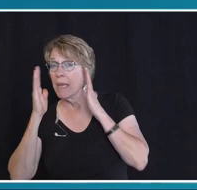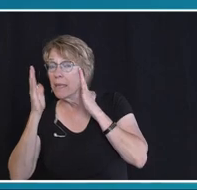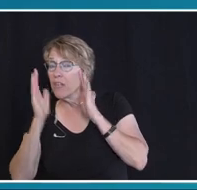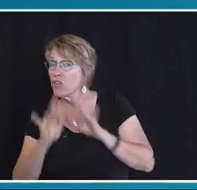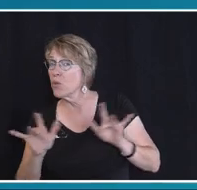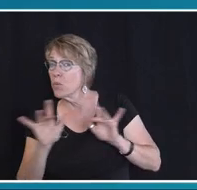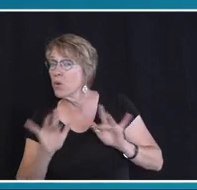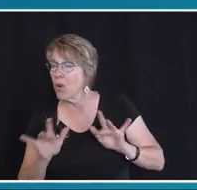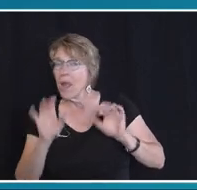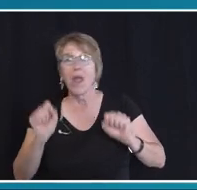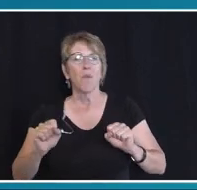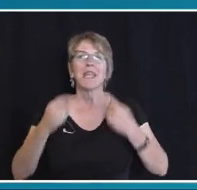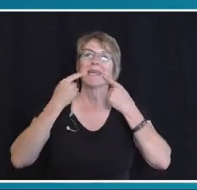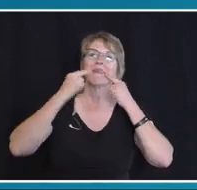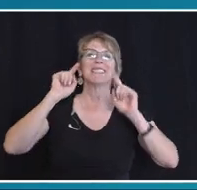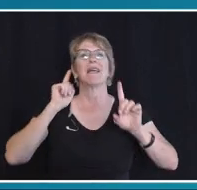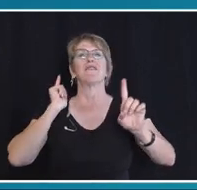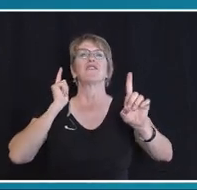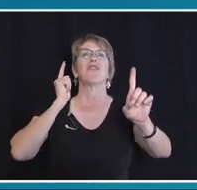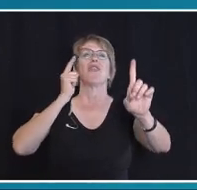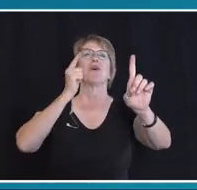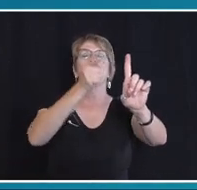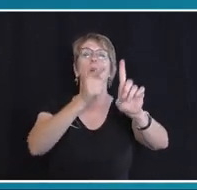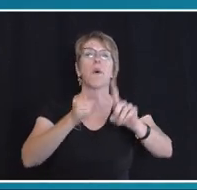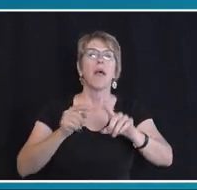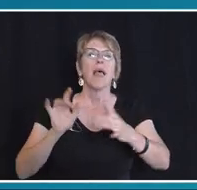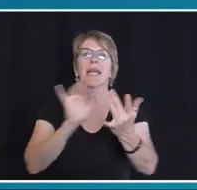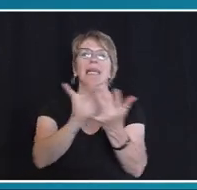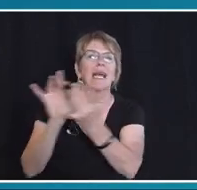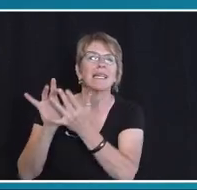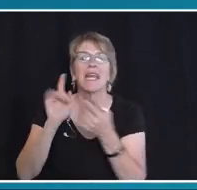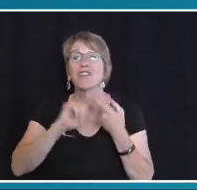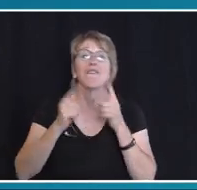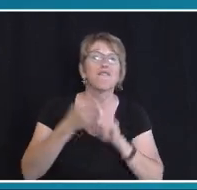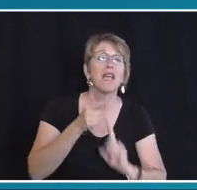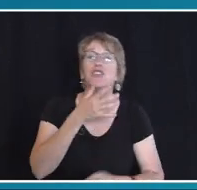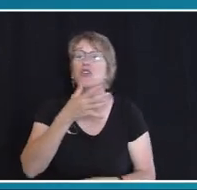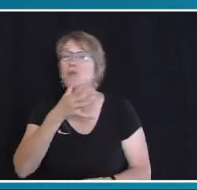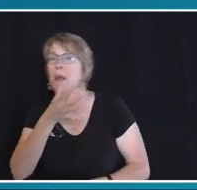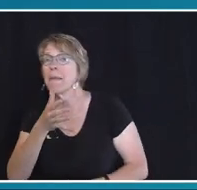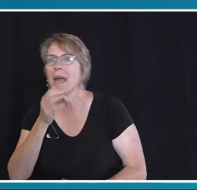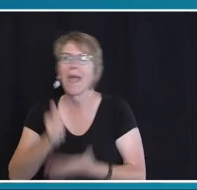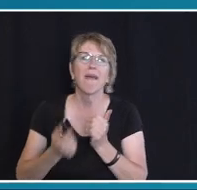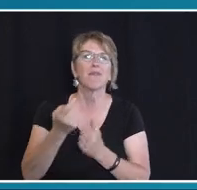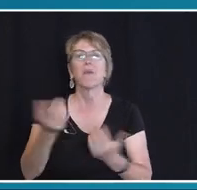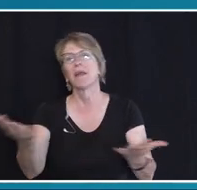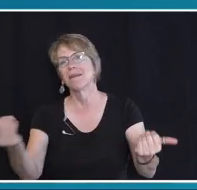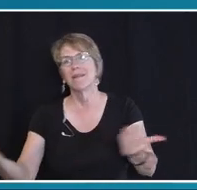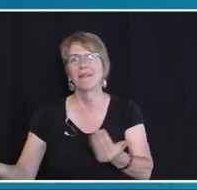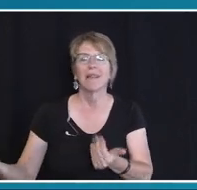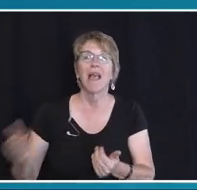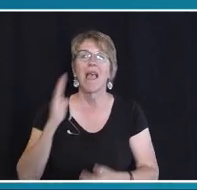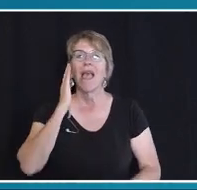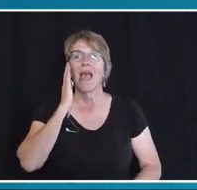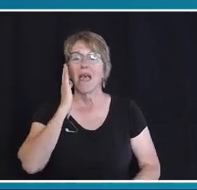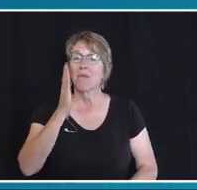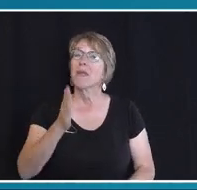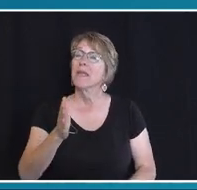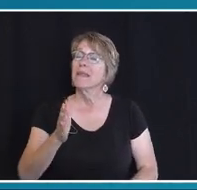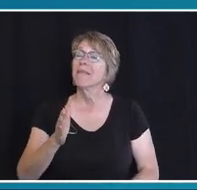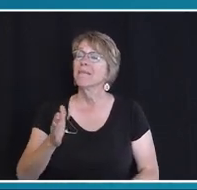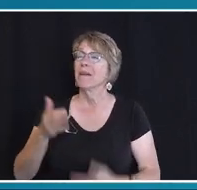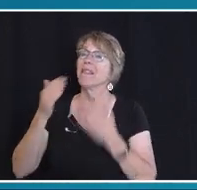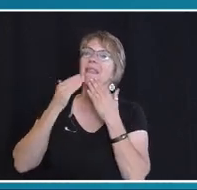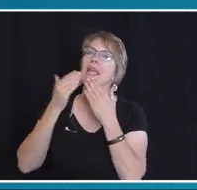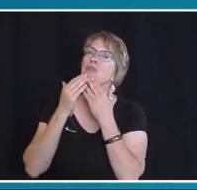get to that $200,000 goal. Call your friends, call your grandma, get everybody involved. And we truly